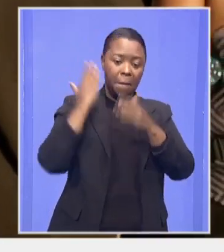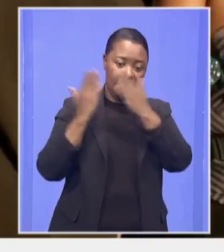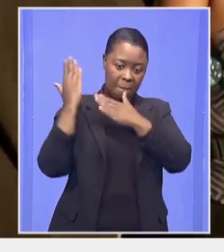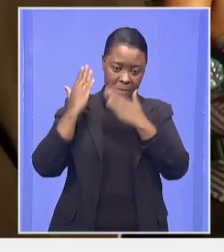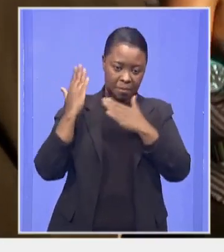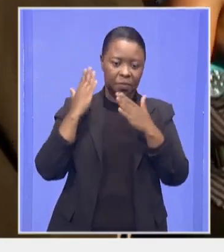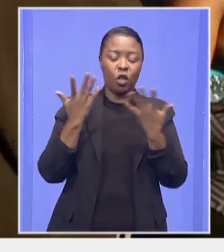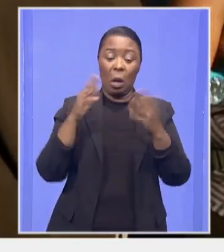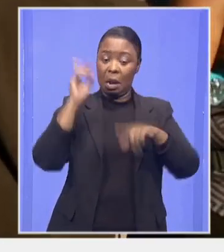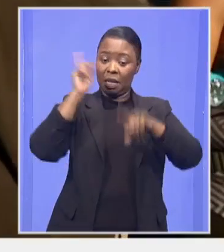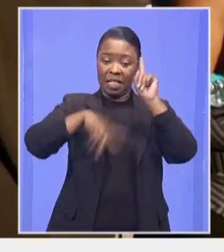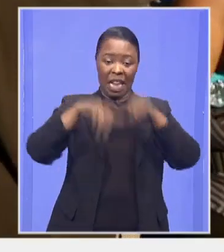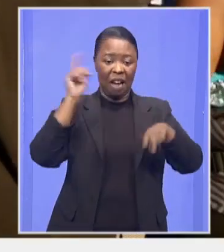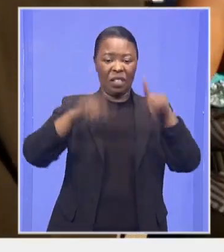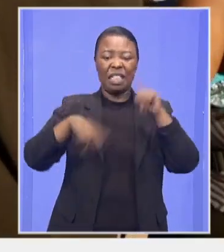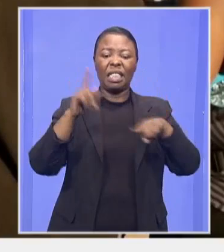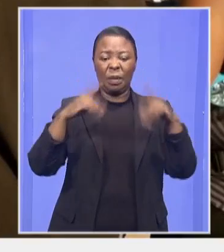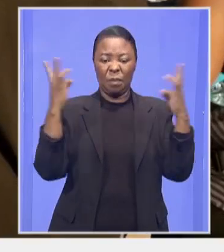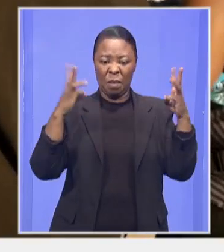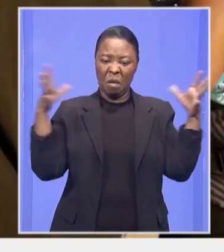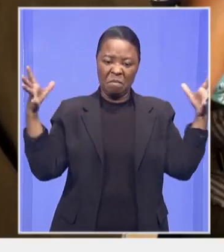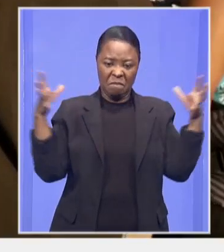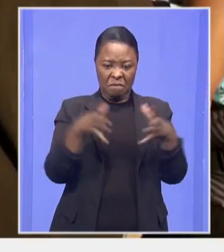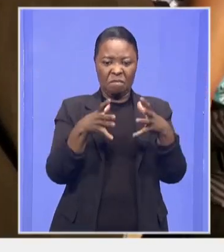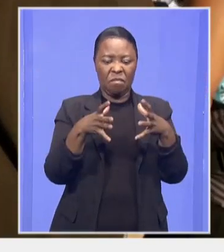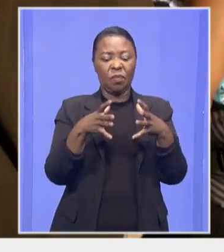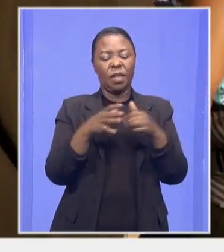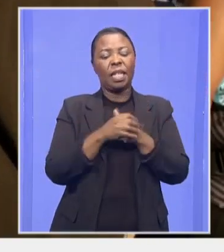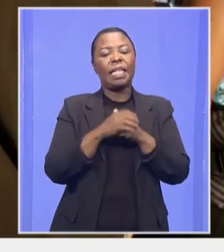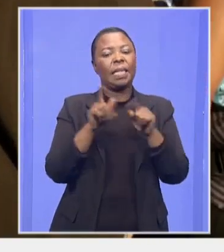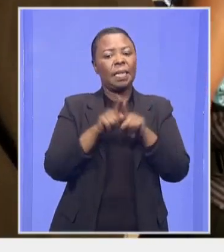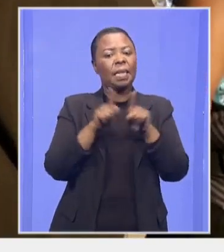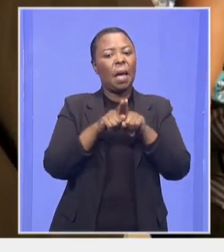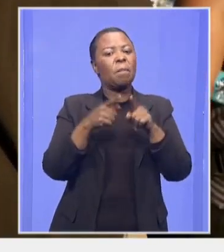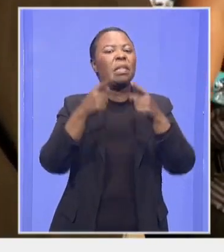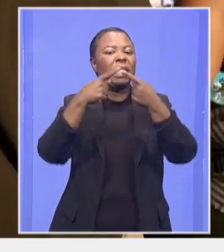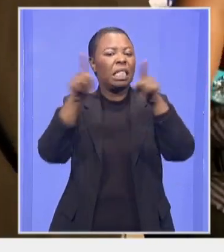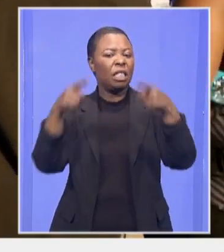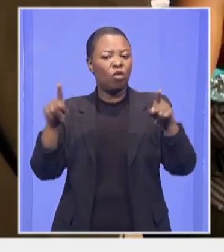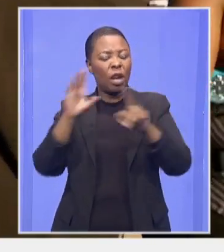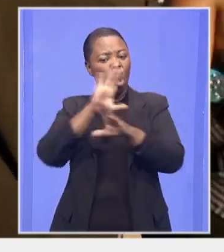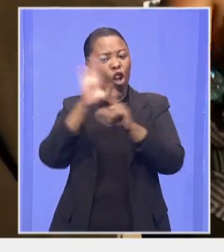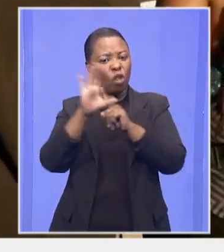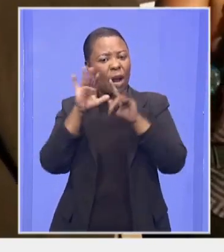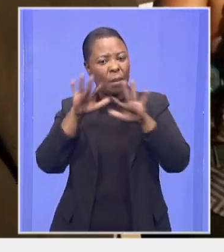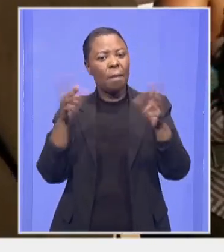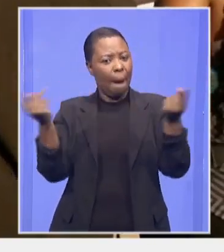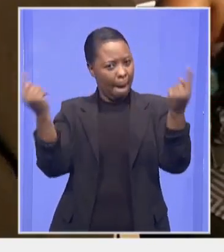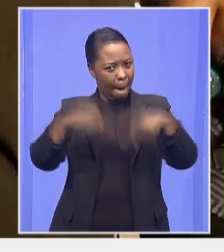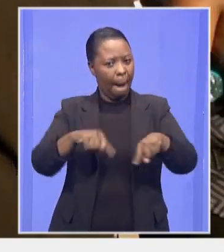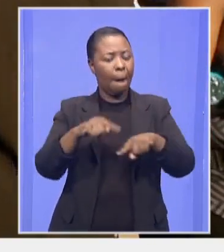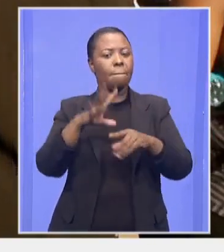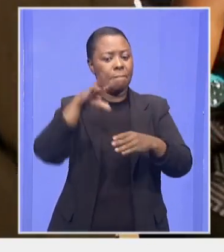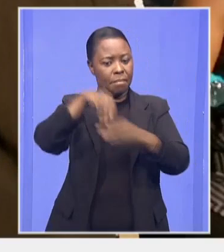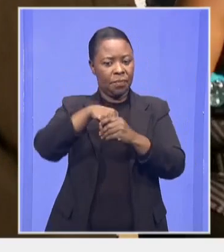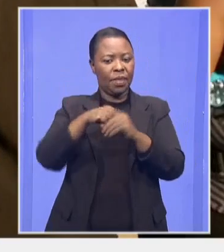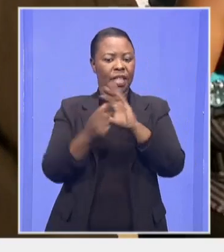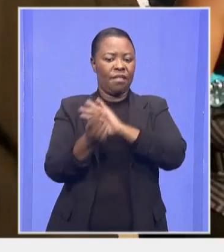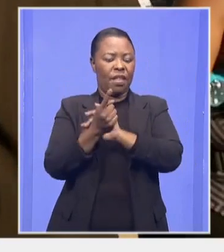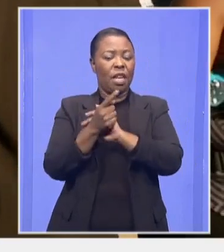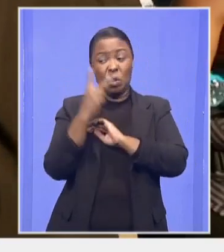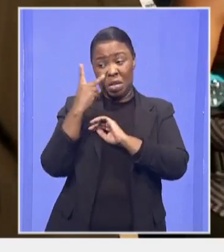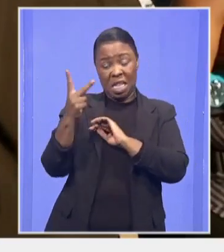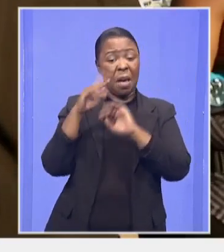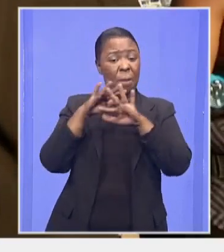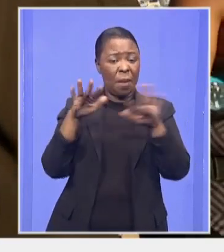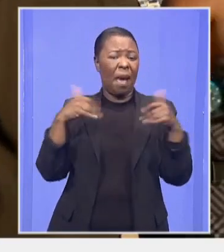multi-diverse, multi-ethnicity, and also quite multicultural people have come to take part in this event. As you can see that people are enjoying and